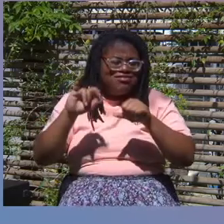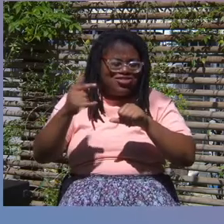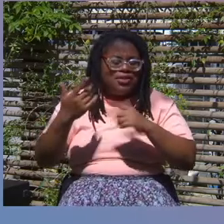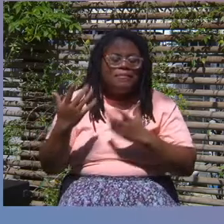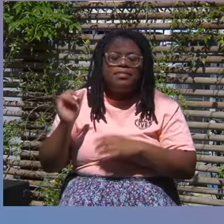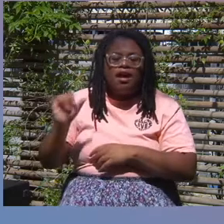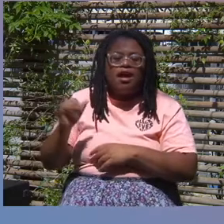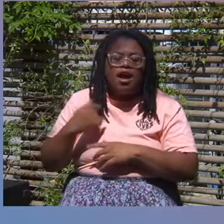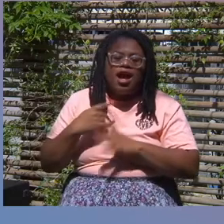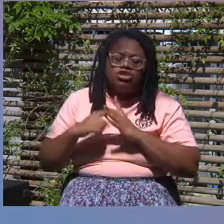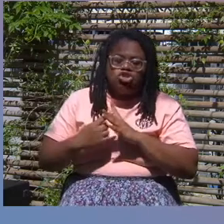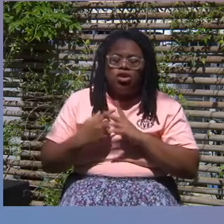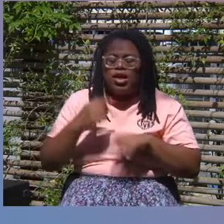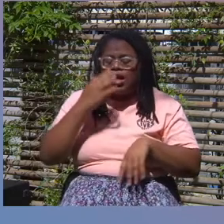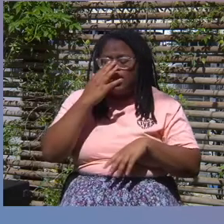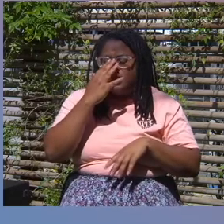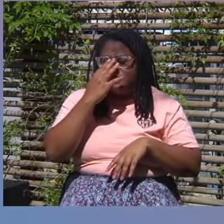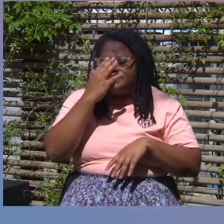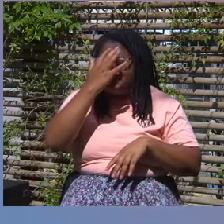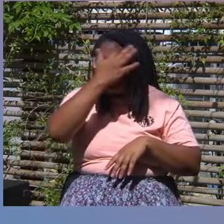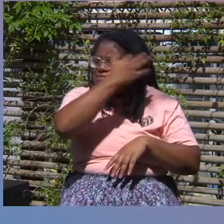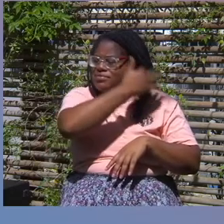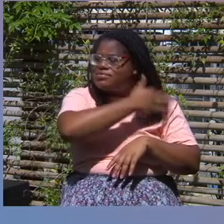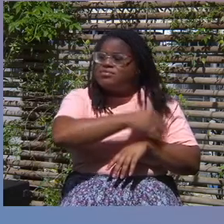started, and, you know,